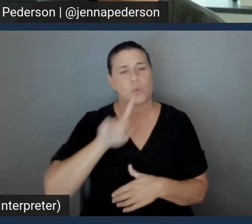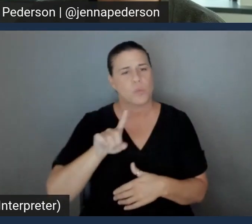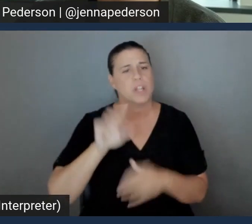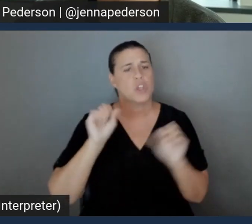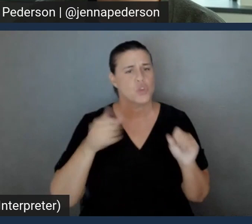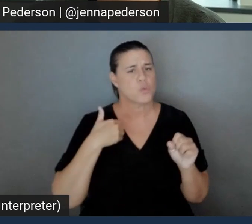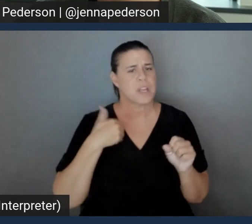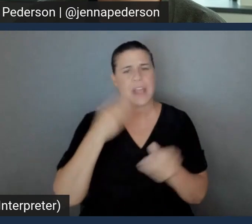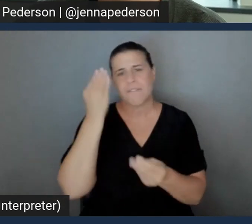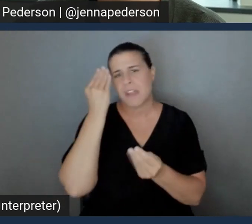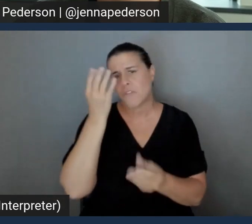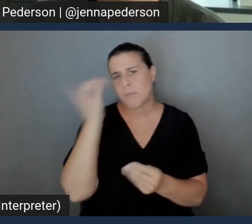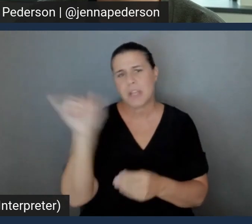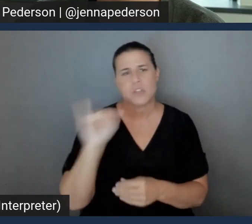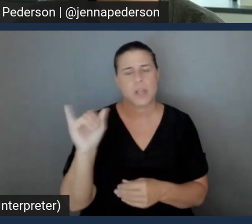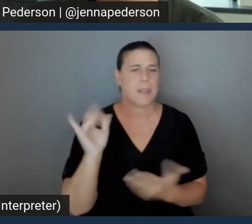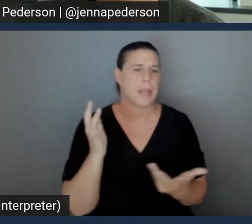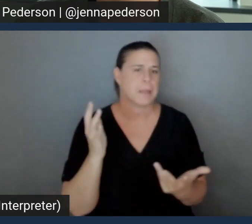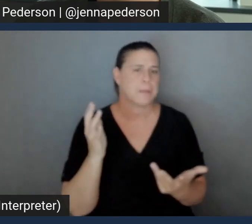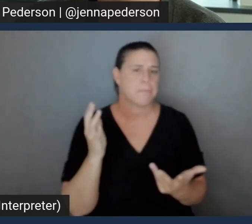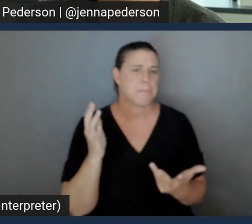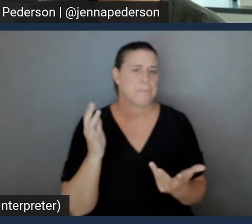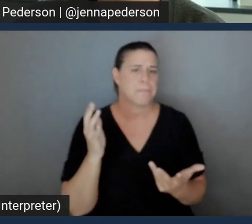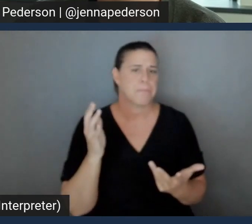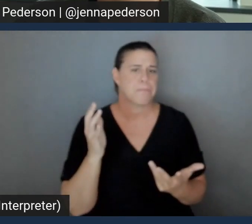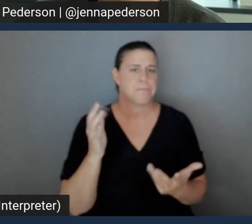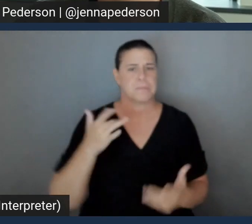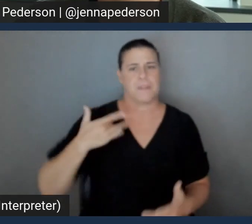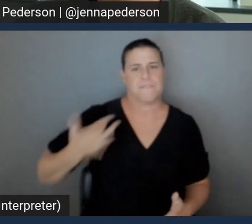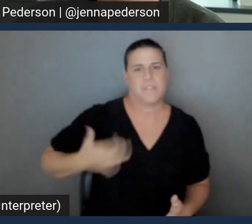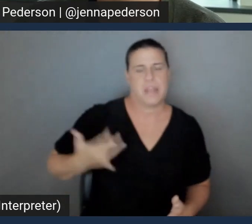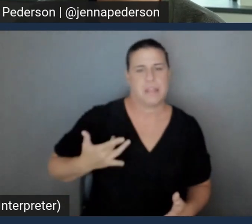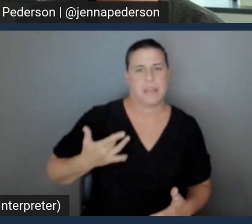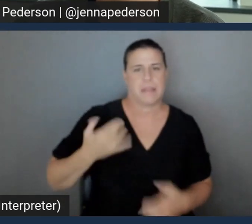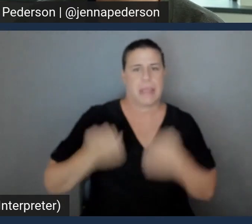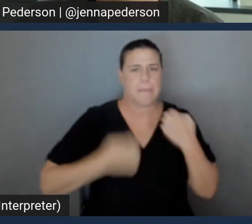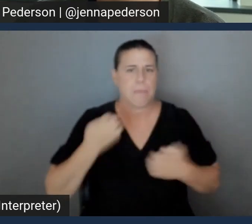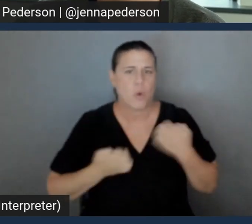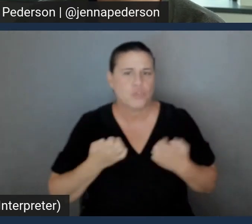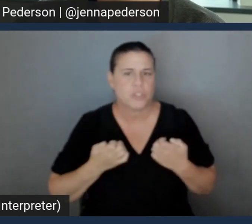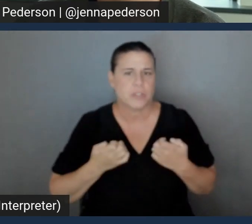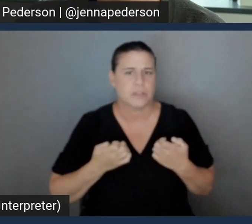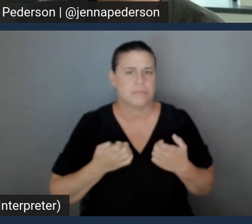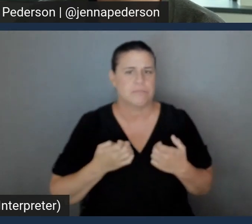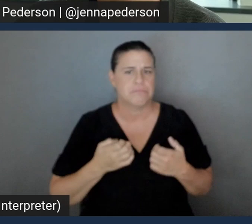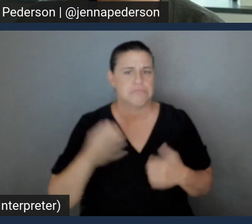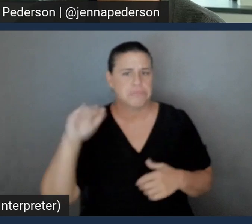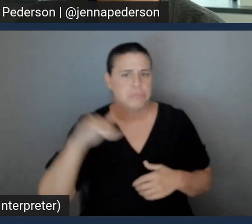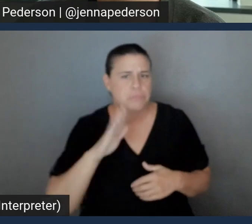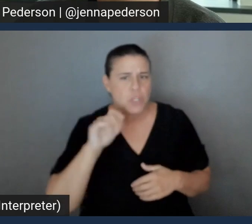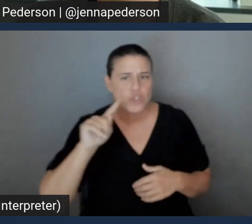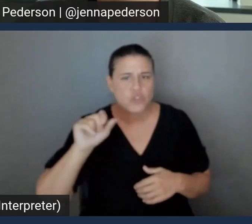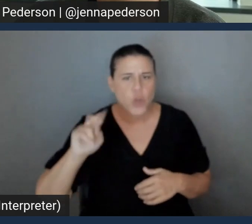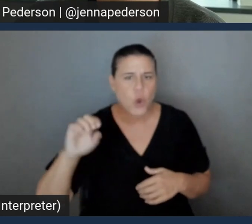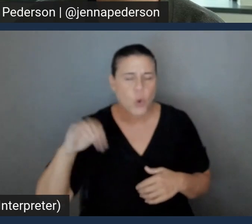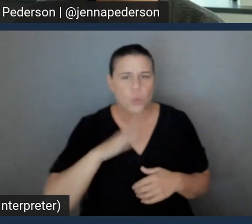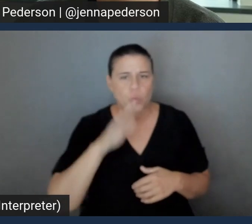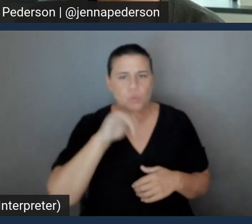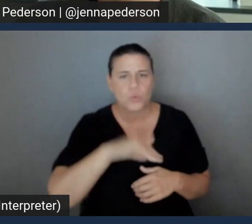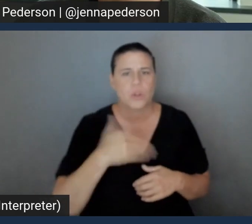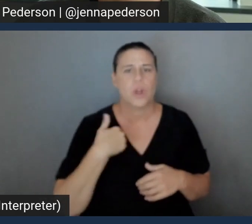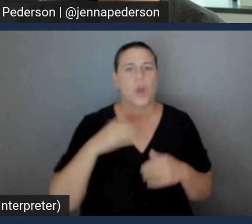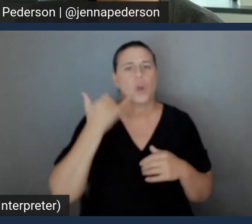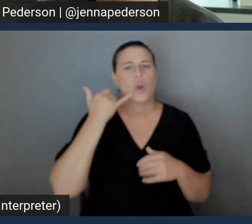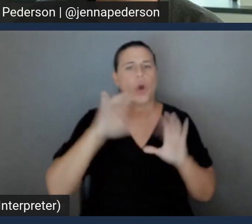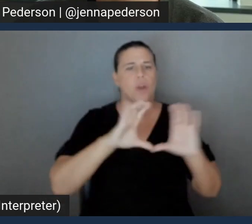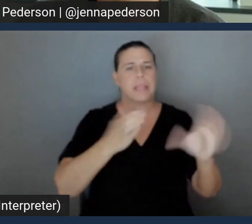you can get information like, agent sentiment or customer sentiment. you can do call categorization where you can say,